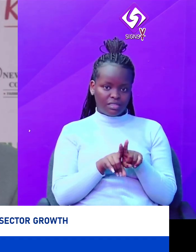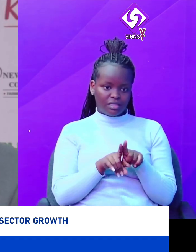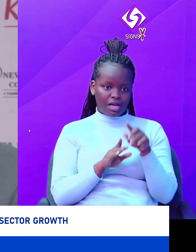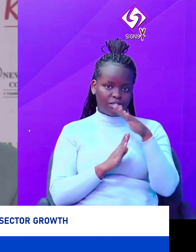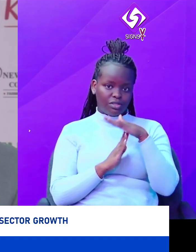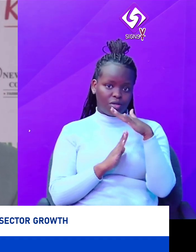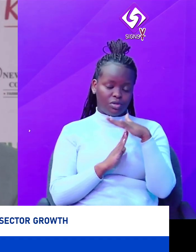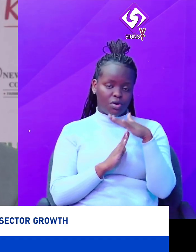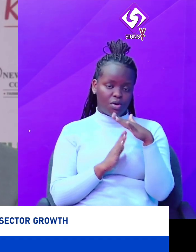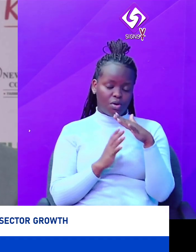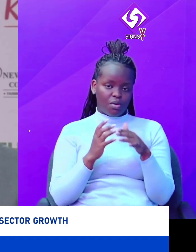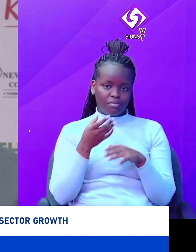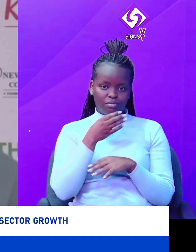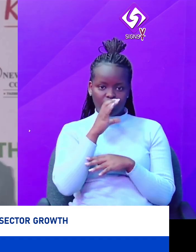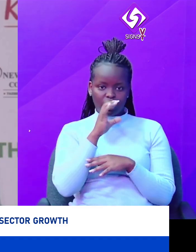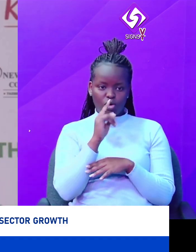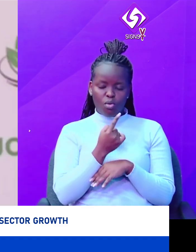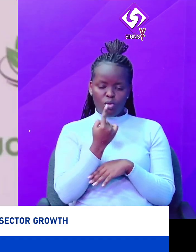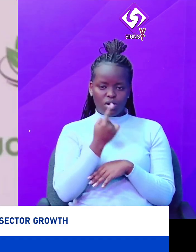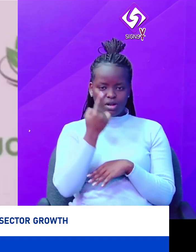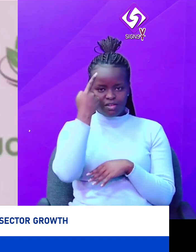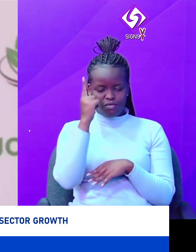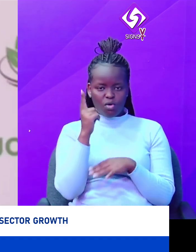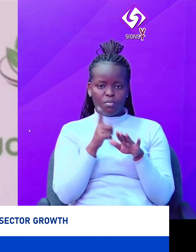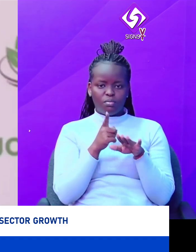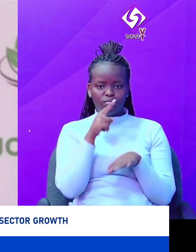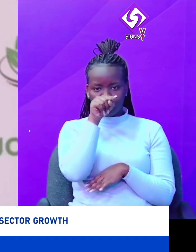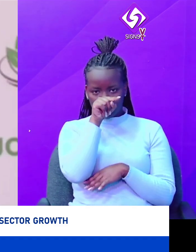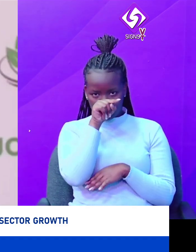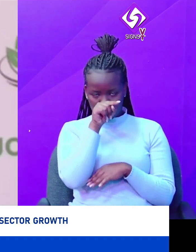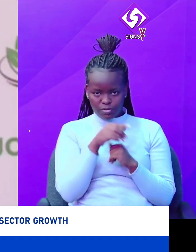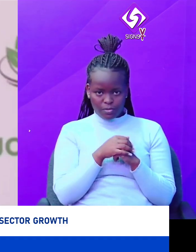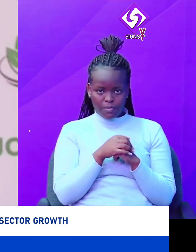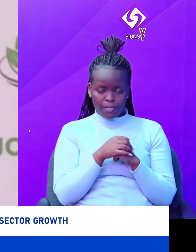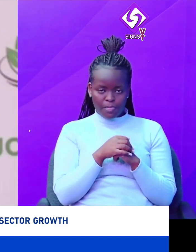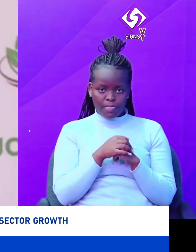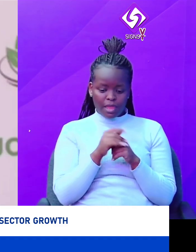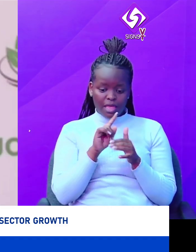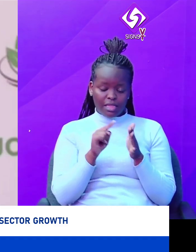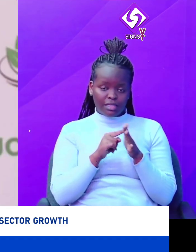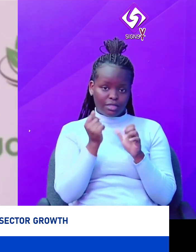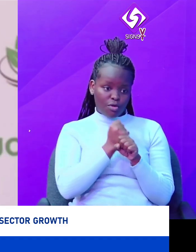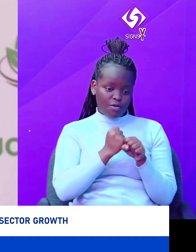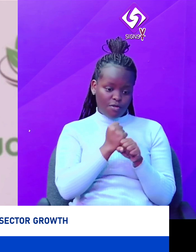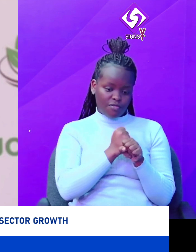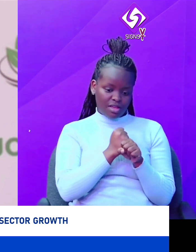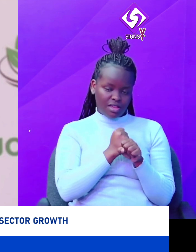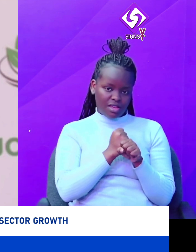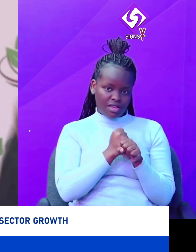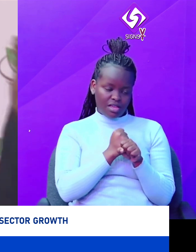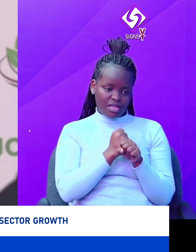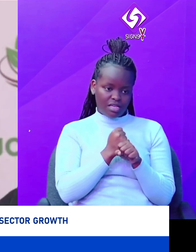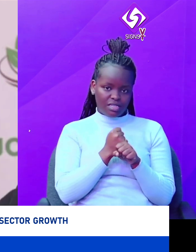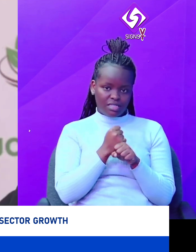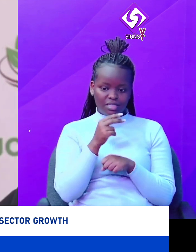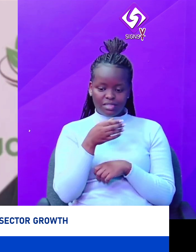drink, only meant for the whites. This coffee is consumed locally. Then you remain at